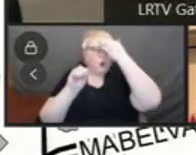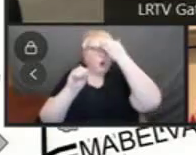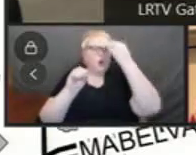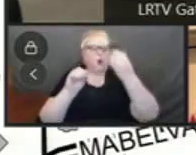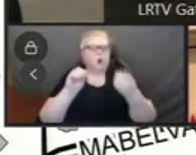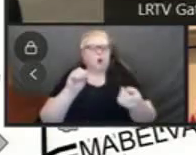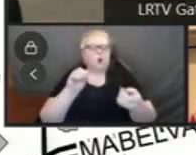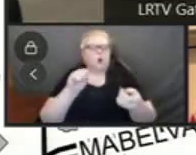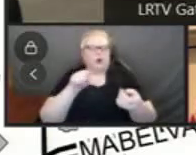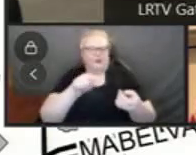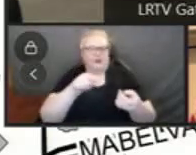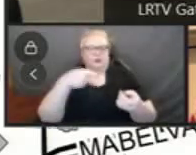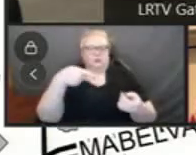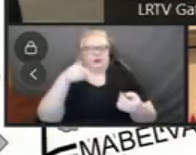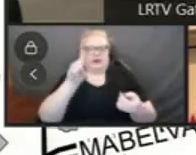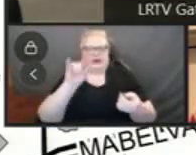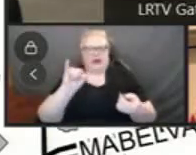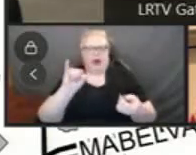this is a PDI,